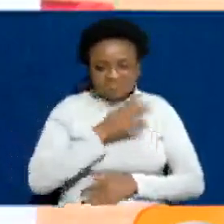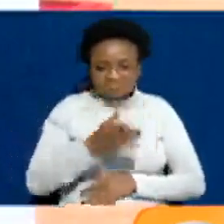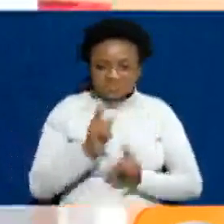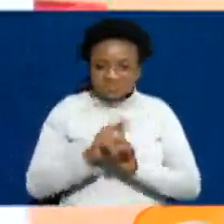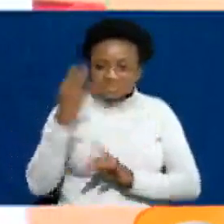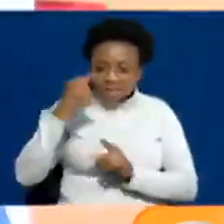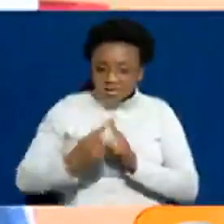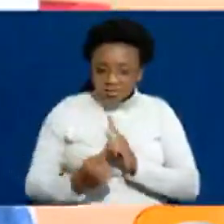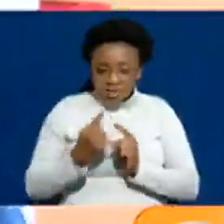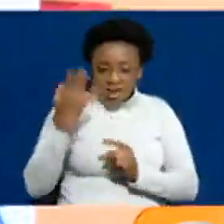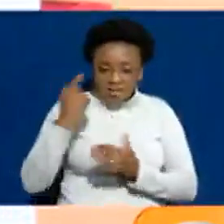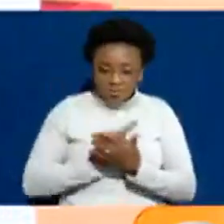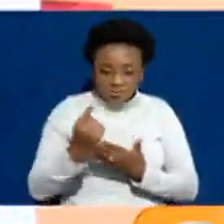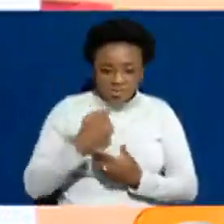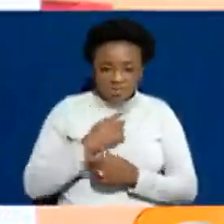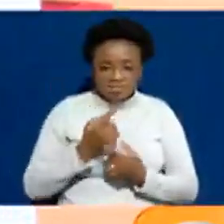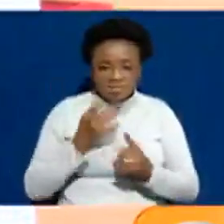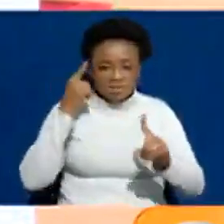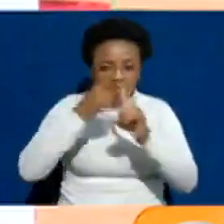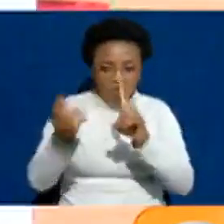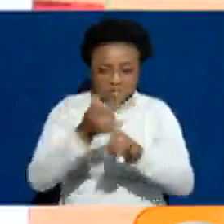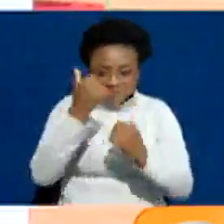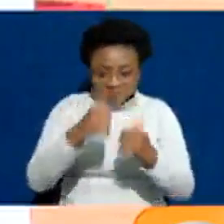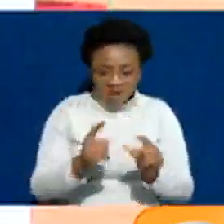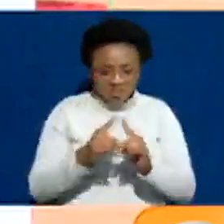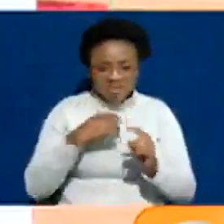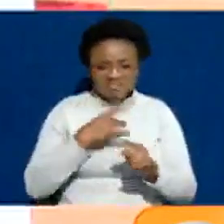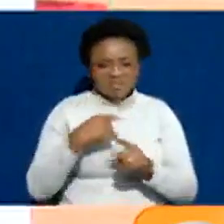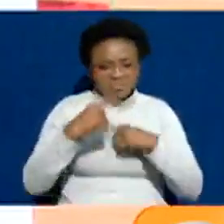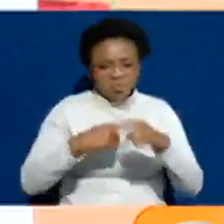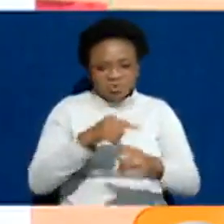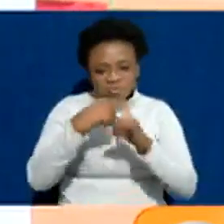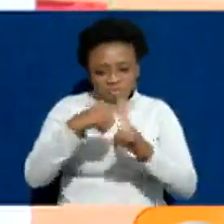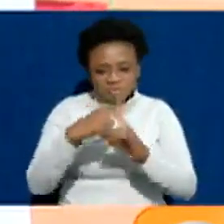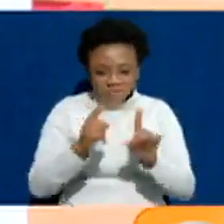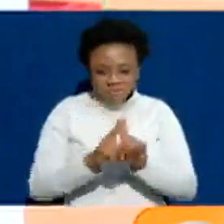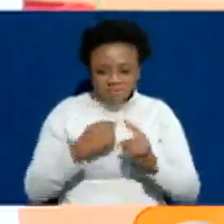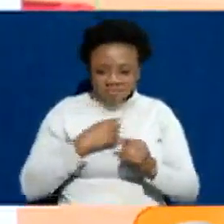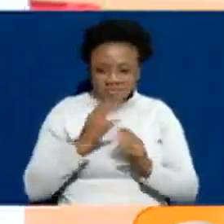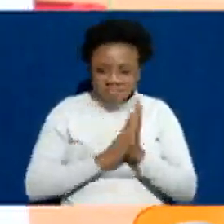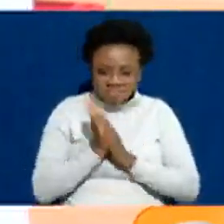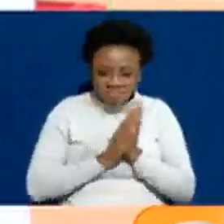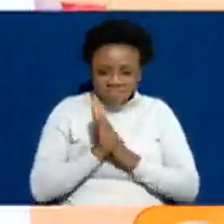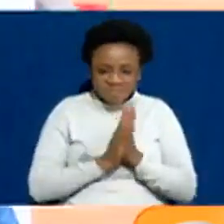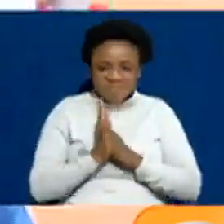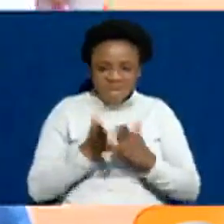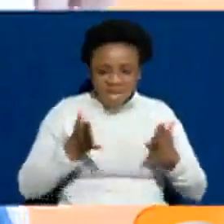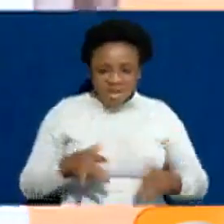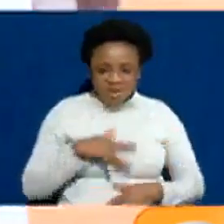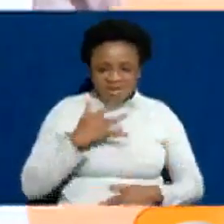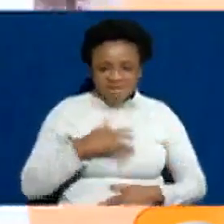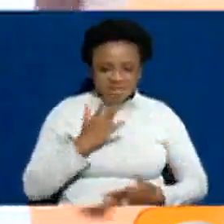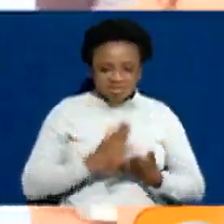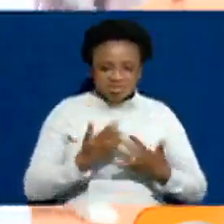but I'm happy that I stayed positive and I really came out here this second week to like go for my shots, and I feel like I really